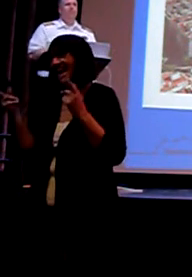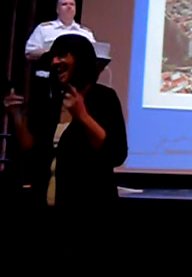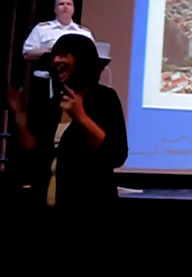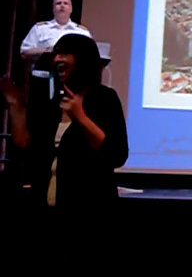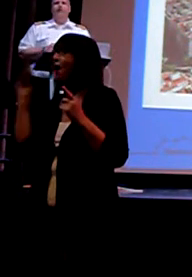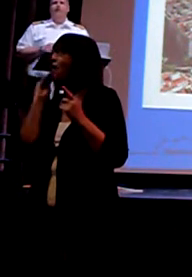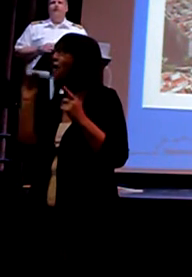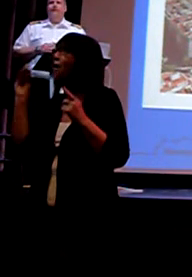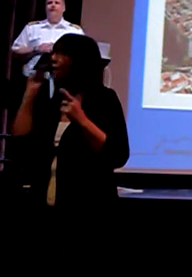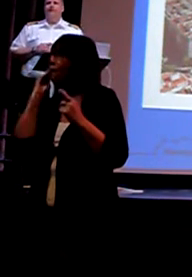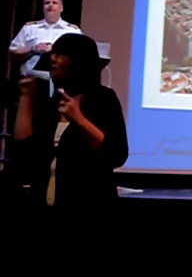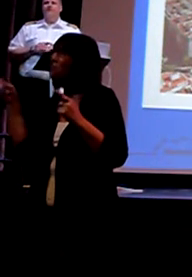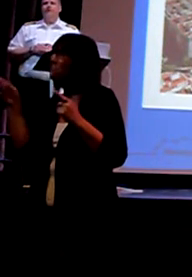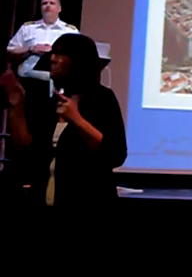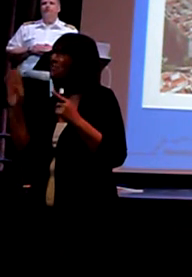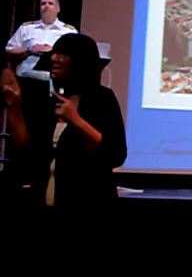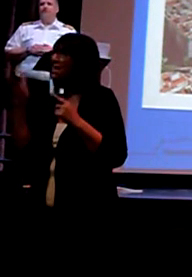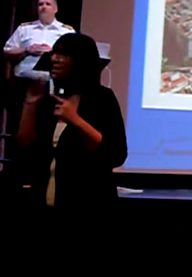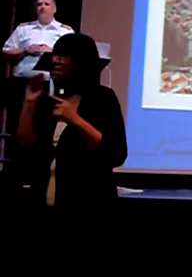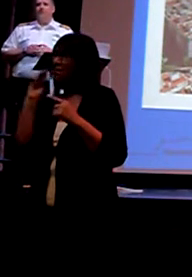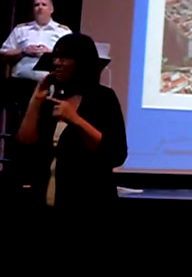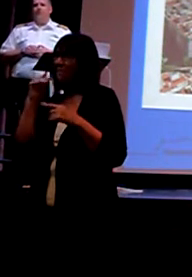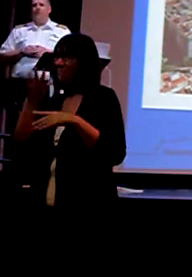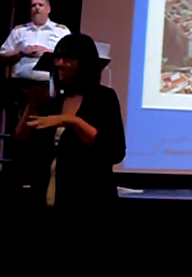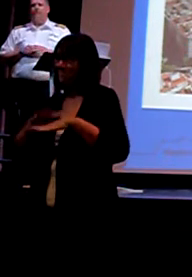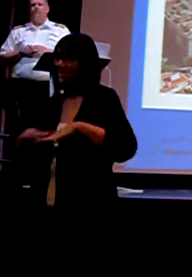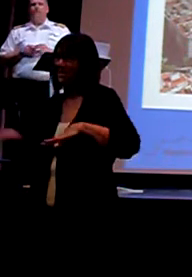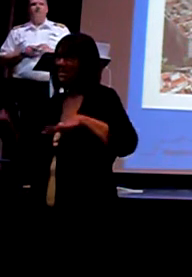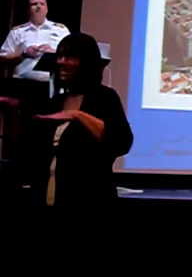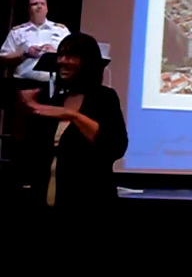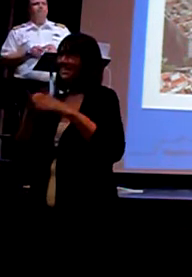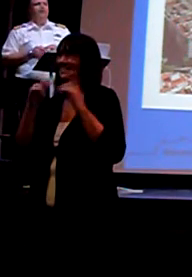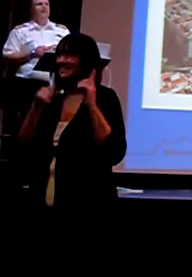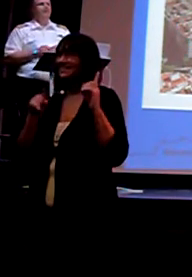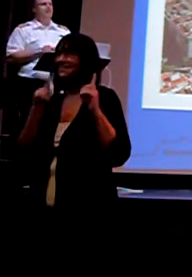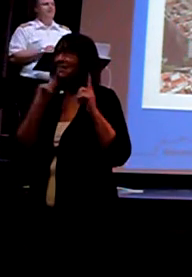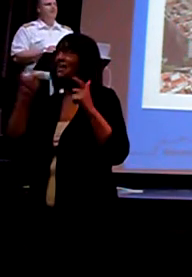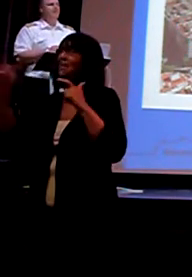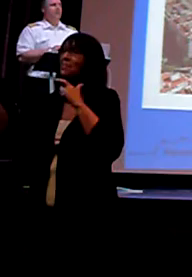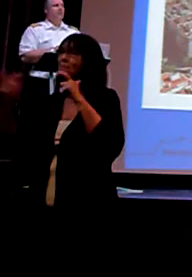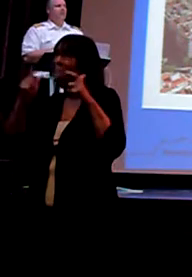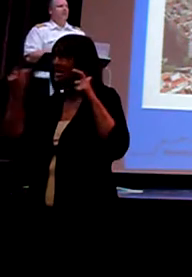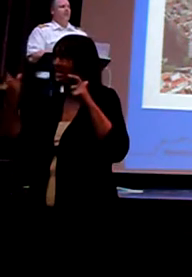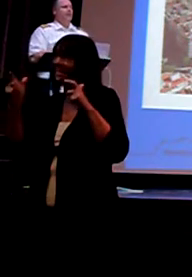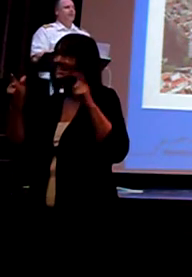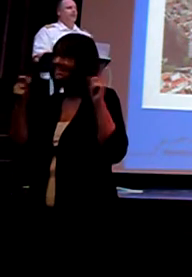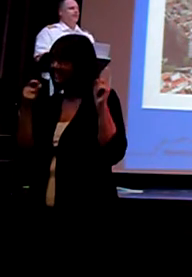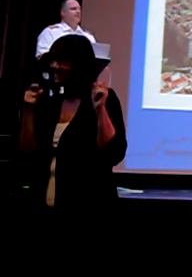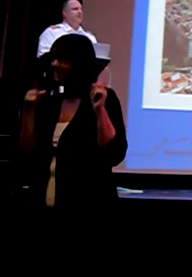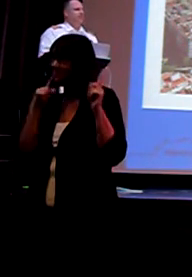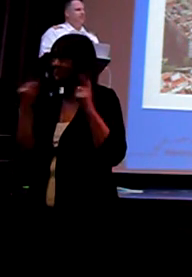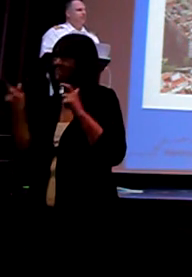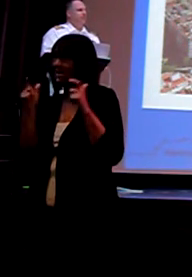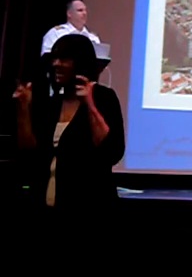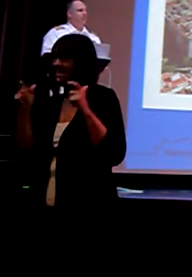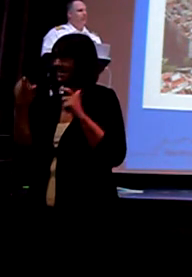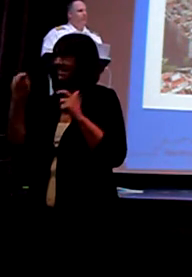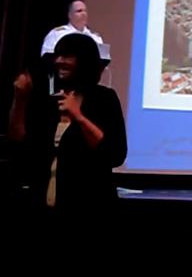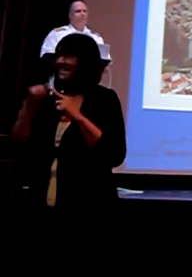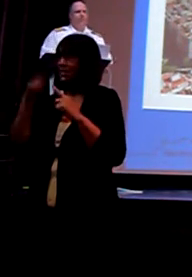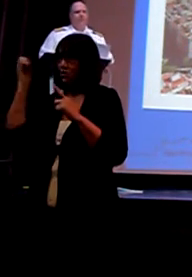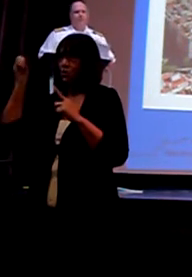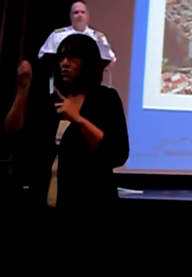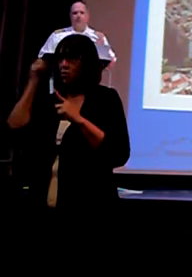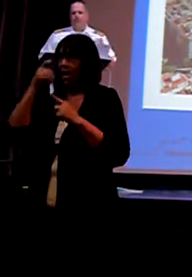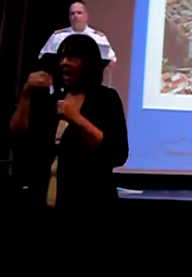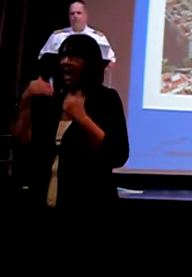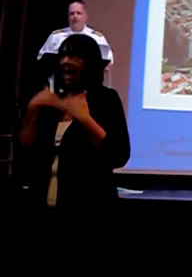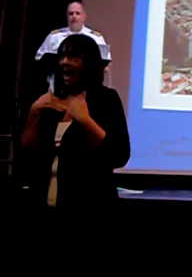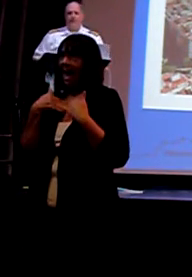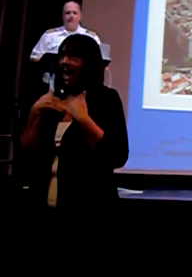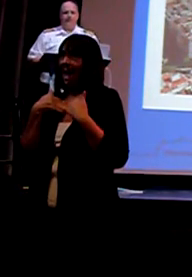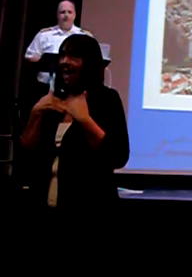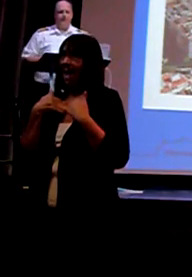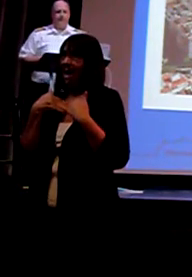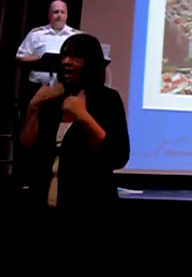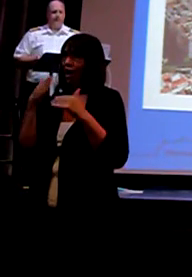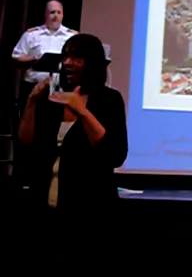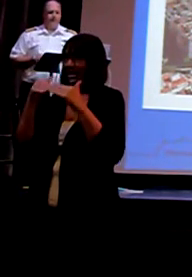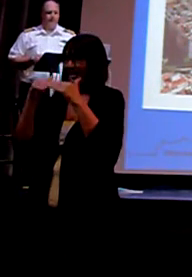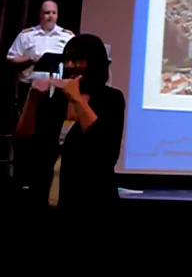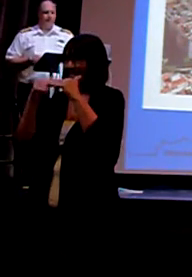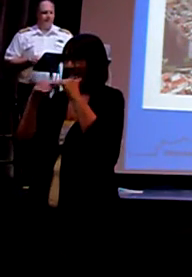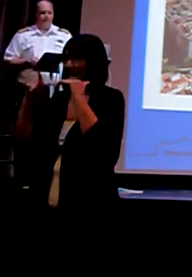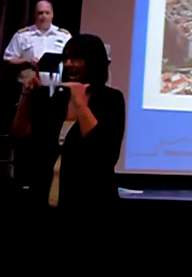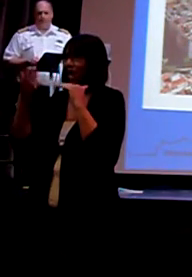home stadium, is Nou Camp, which is the biggest stadium in Europe. It holds just under